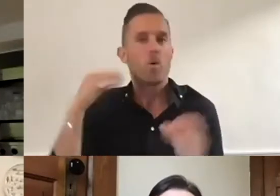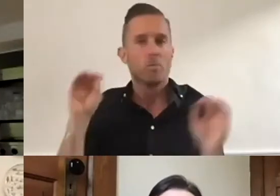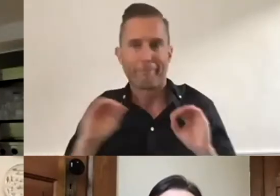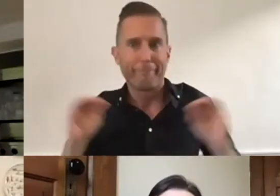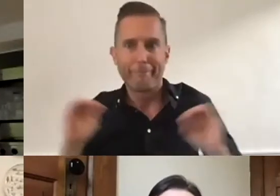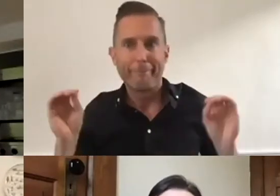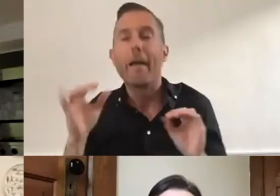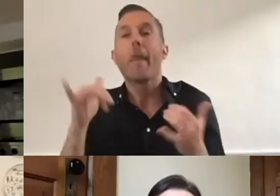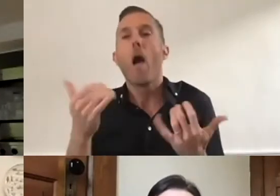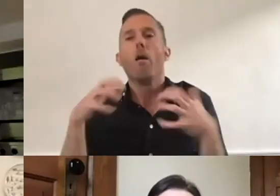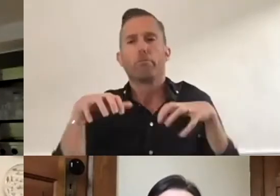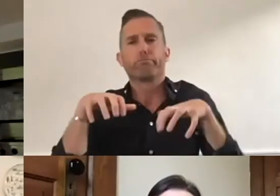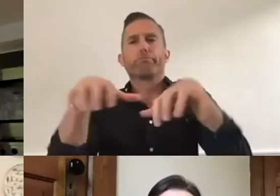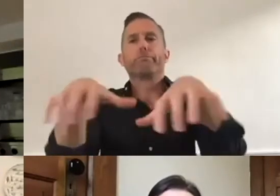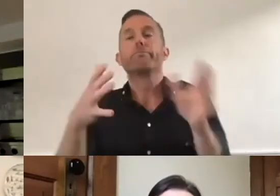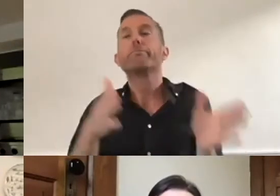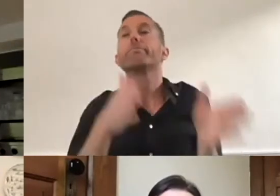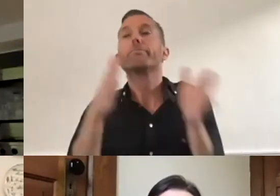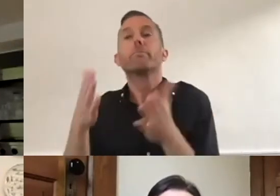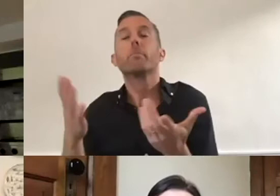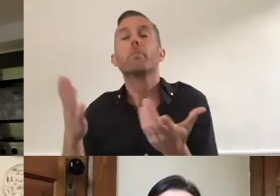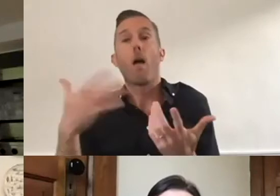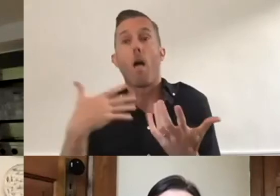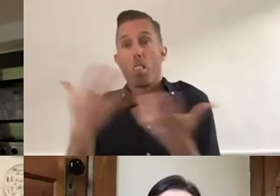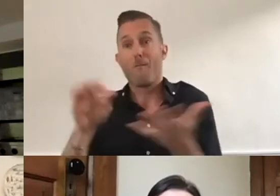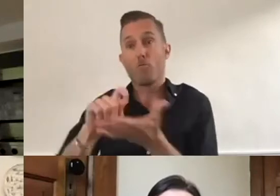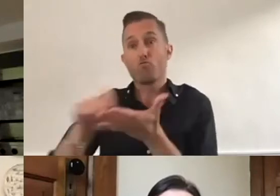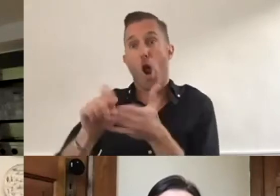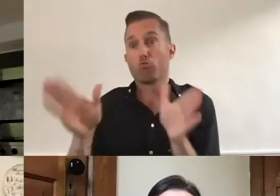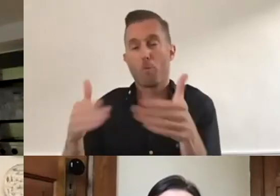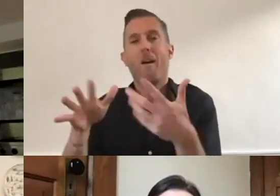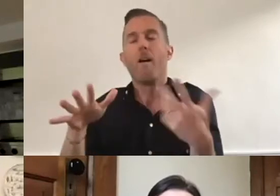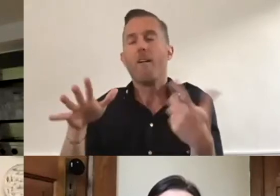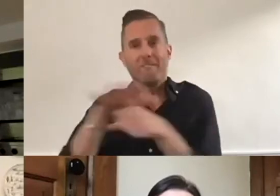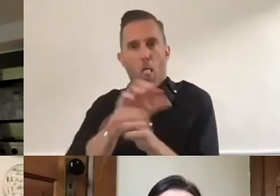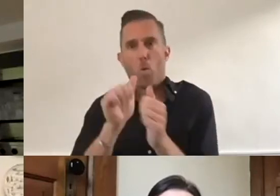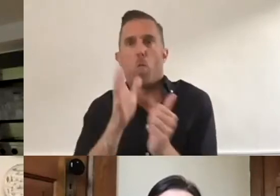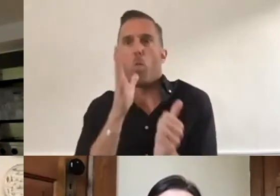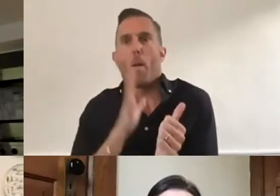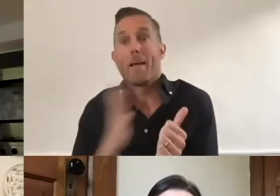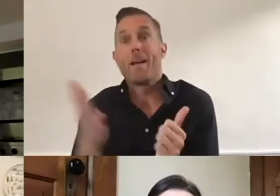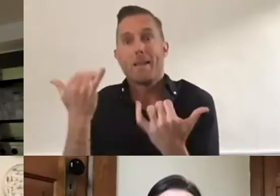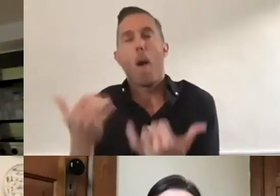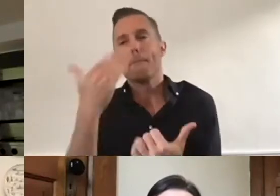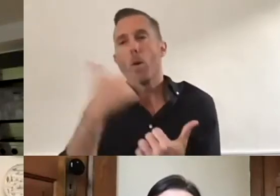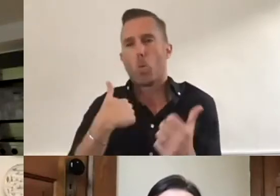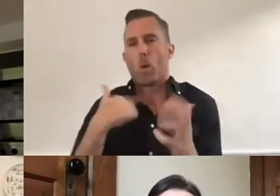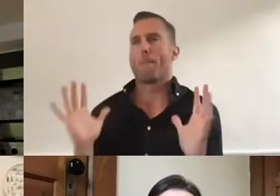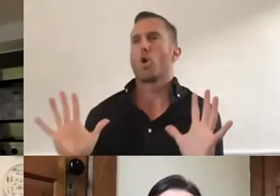there's writers' rooms, you know, a lot of writers' rooms now filled with women because of that.